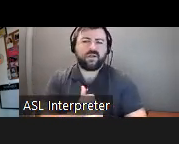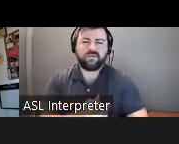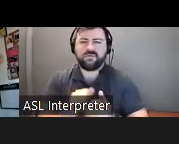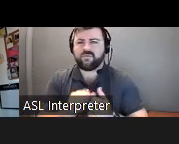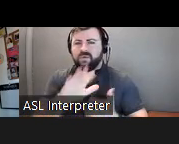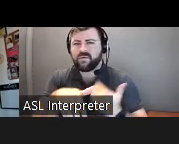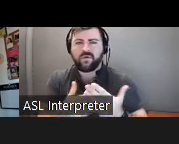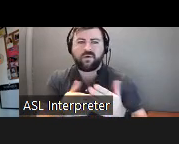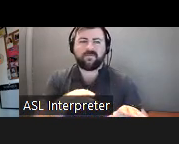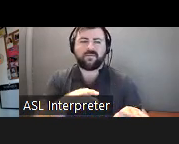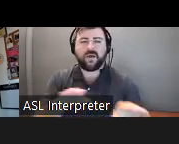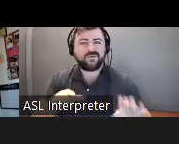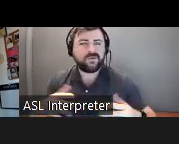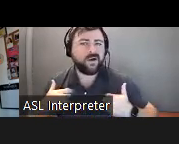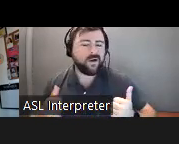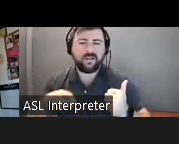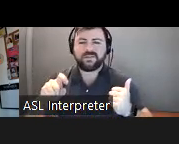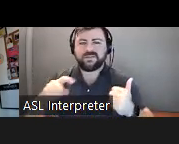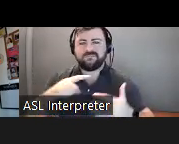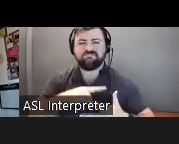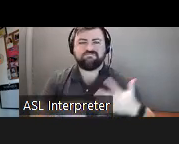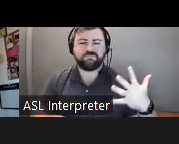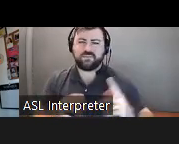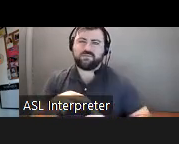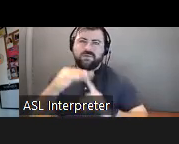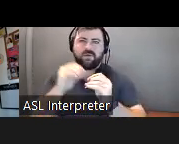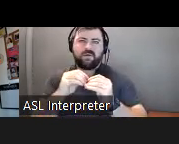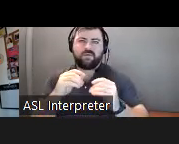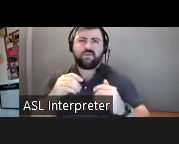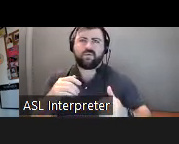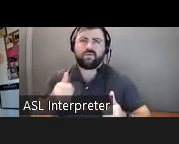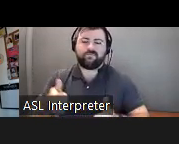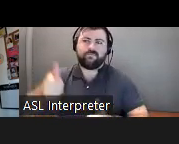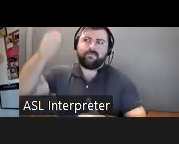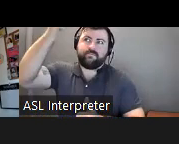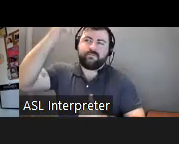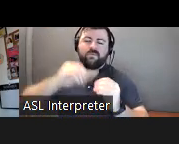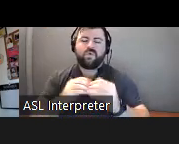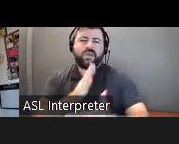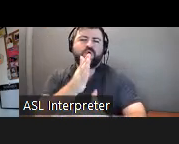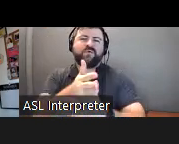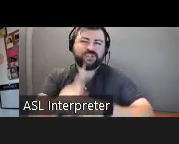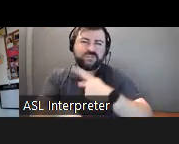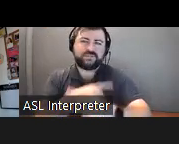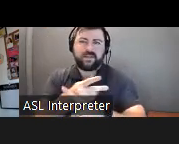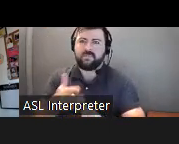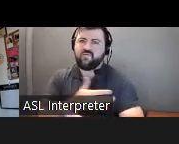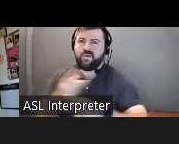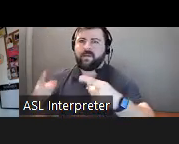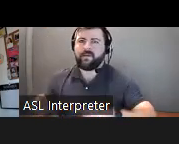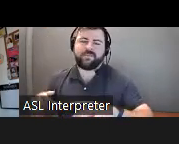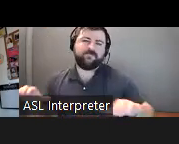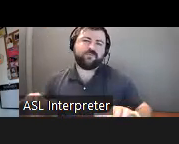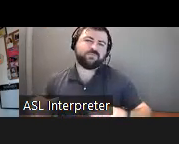of behavioral health needs, especially more upstream and prevention and intervention type efforts. My